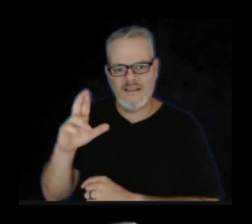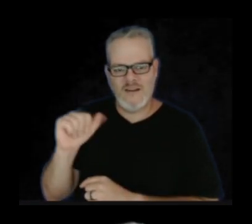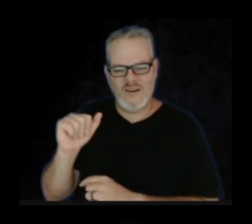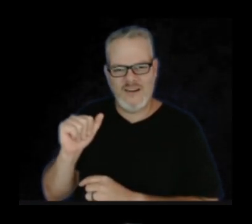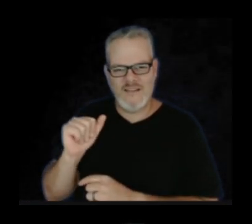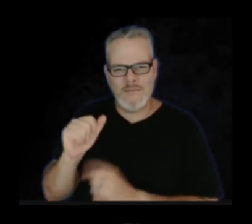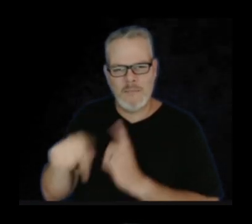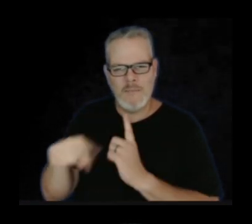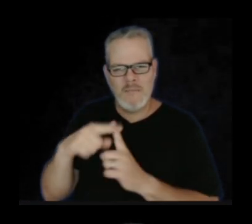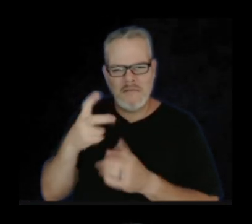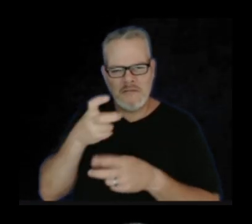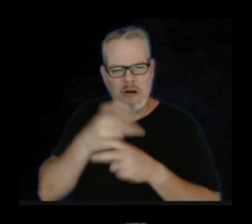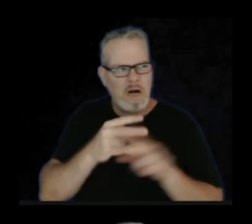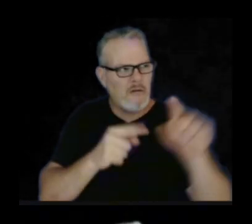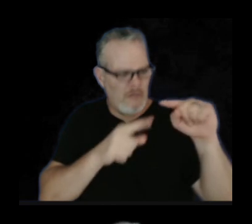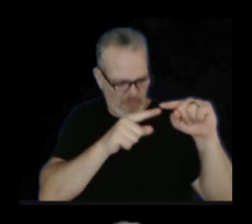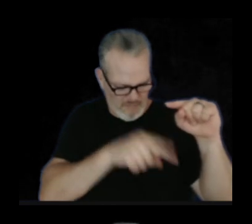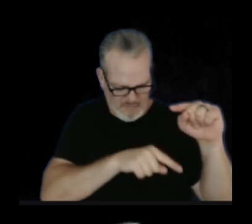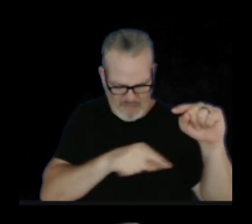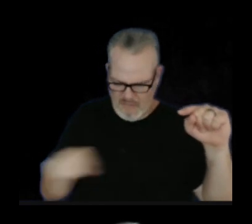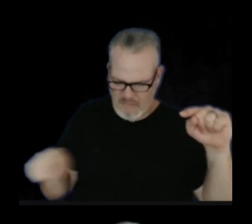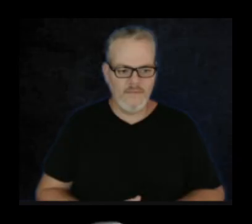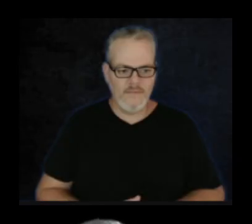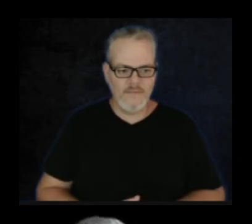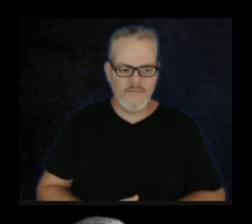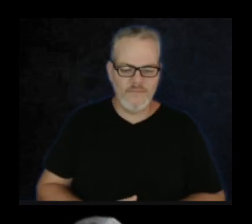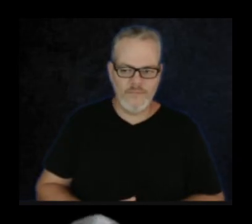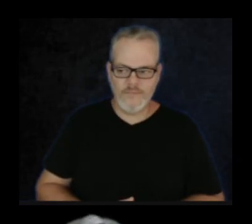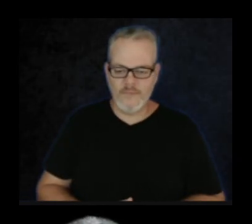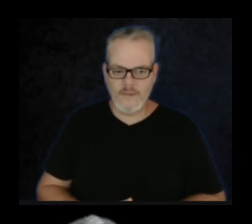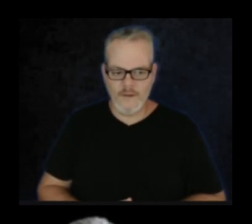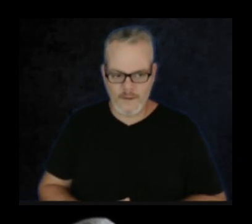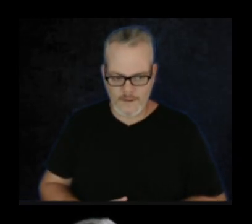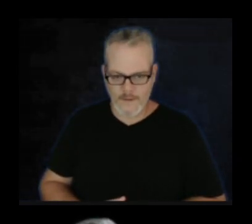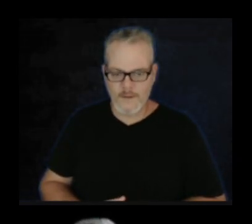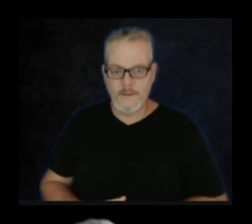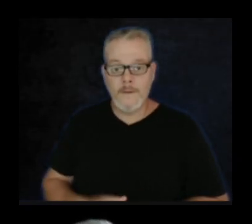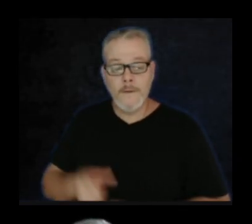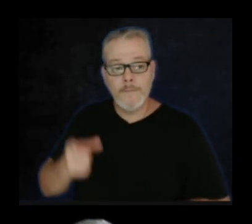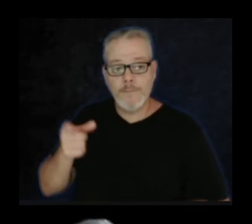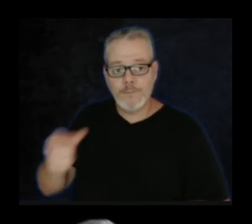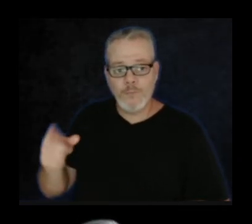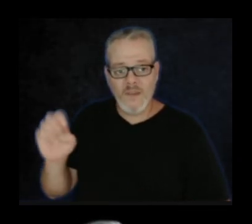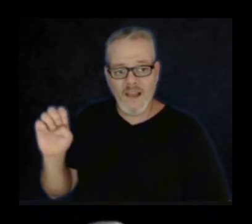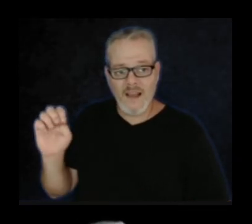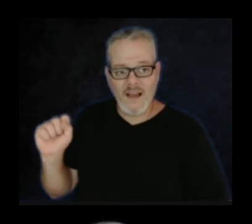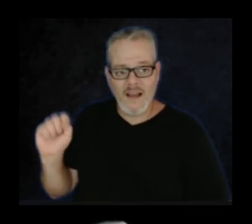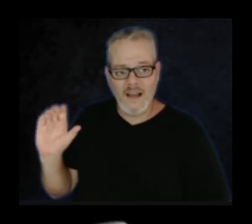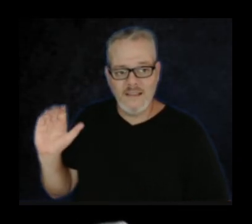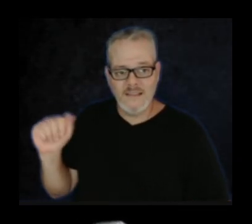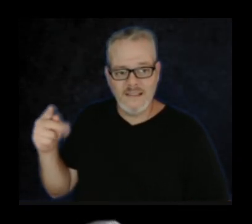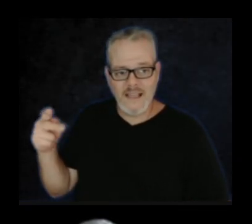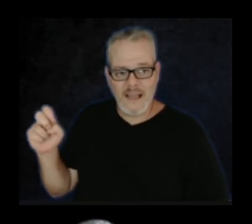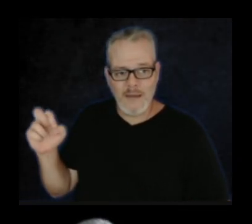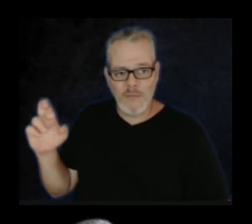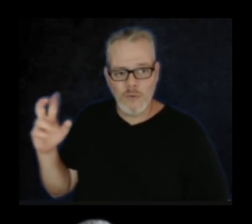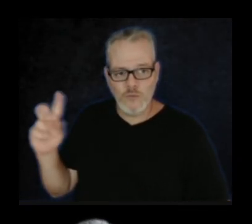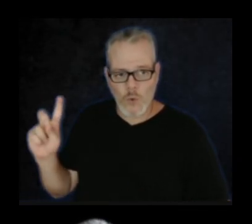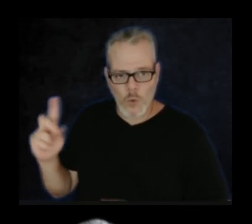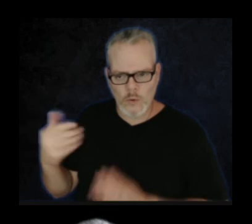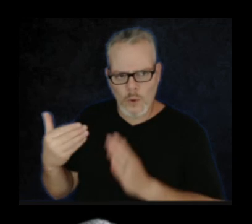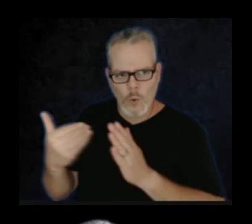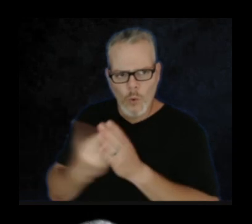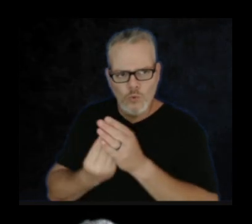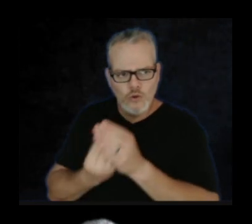on this graph that occurred during the eruption. At the escape road, close to the intrusion site at Mauna Ulu, we